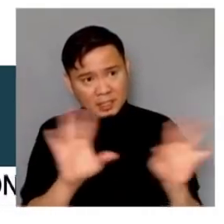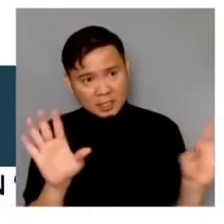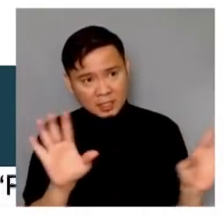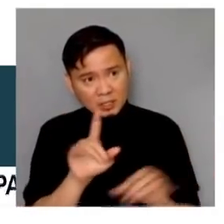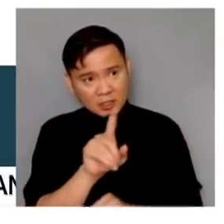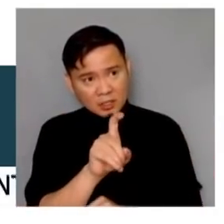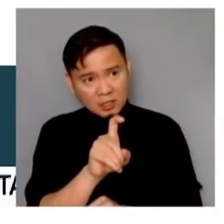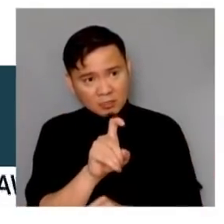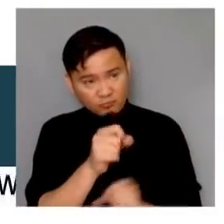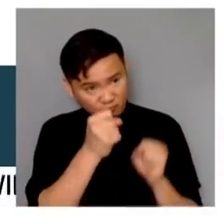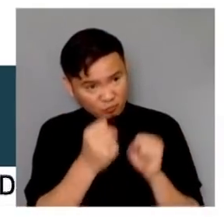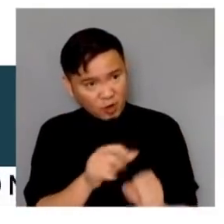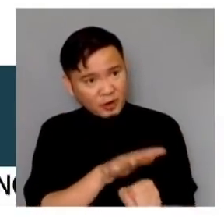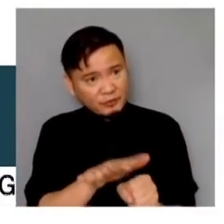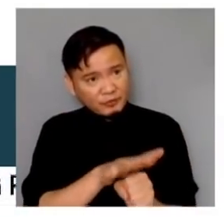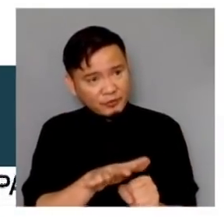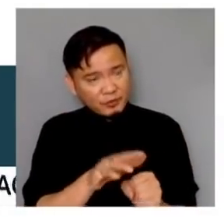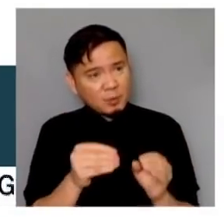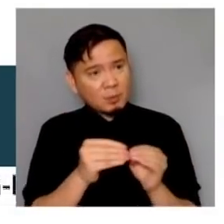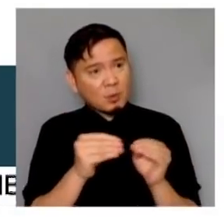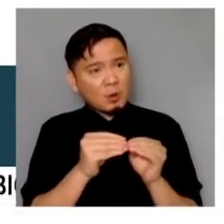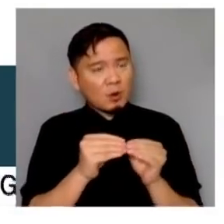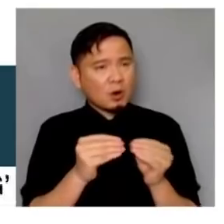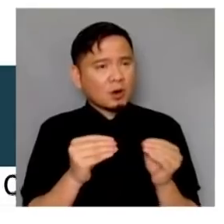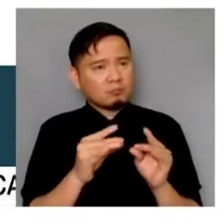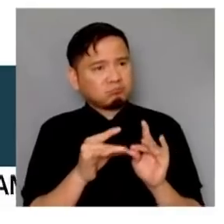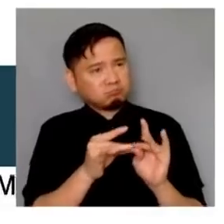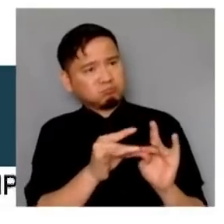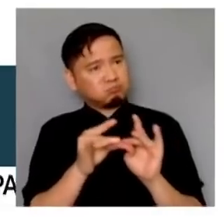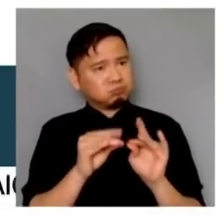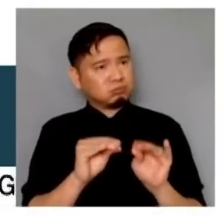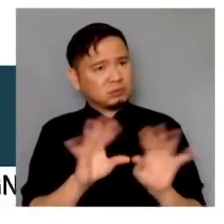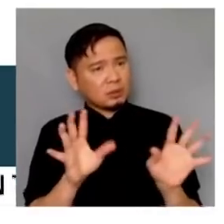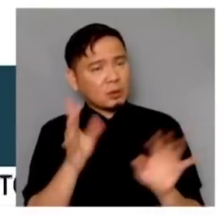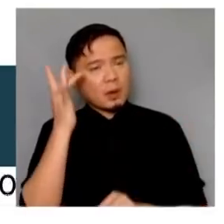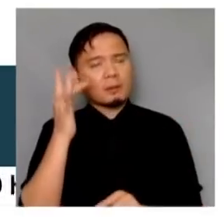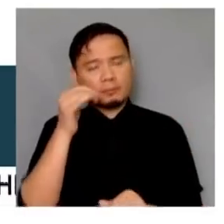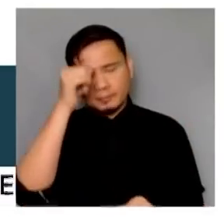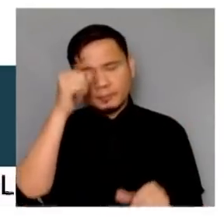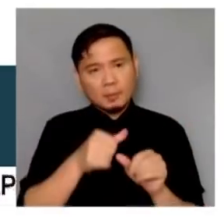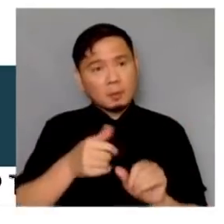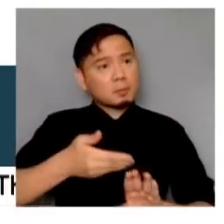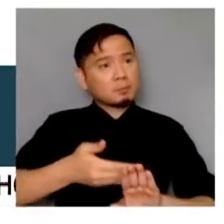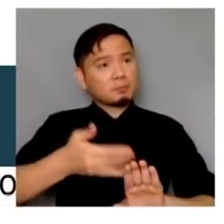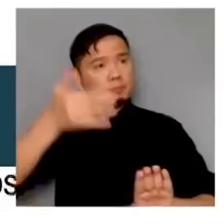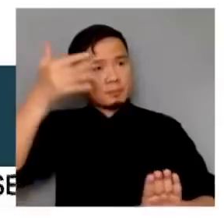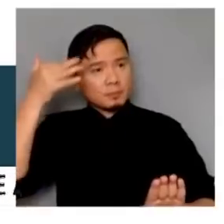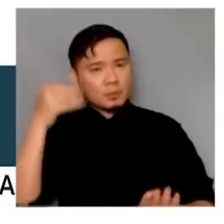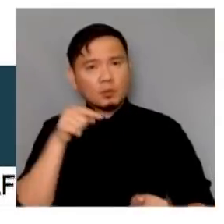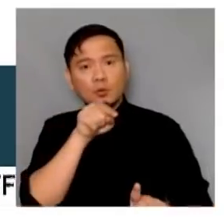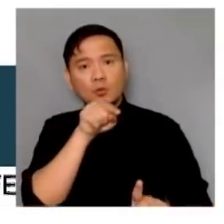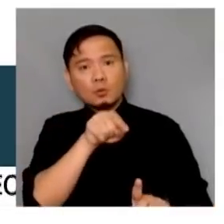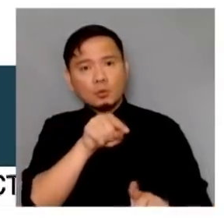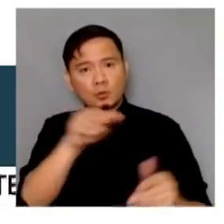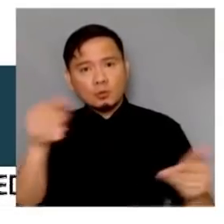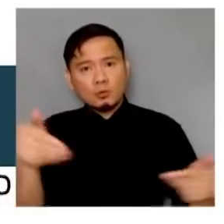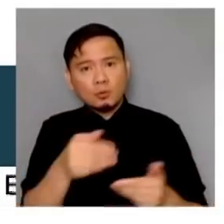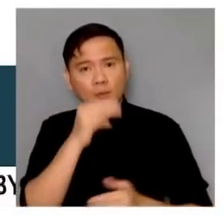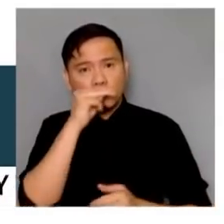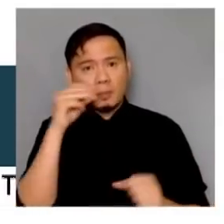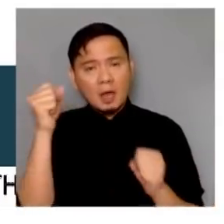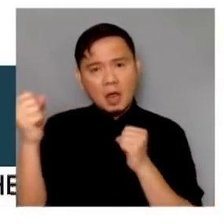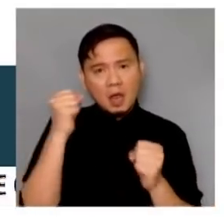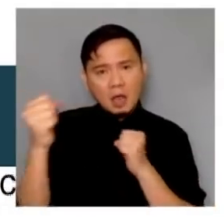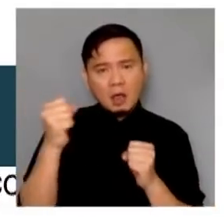enough now and more coherent? Because in the beginning, you were sort of introducing Manny Pacquiao to the public as